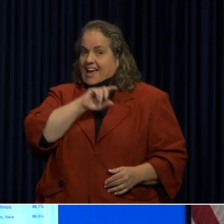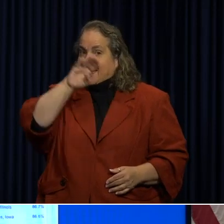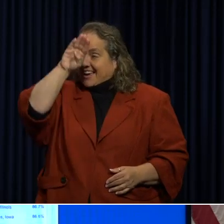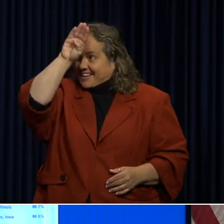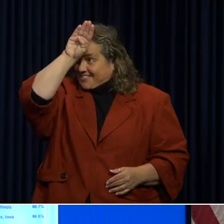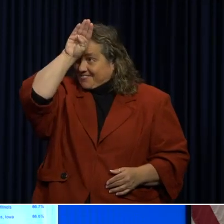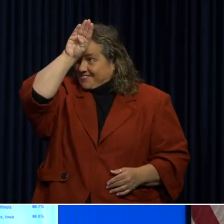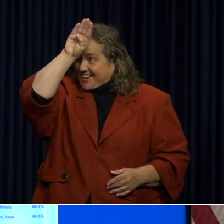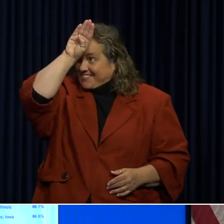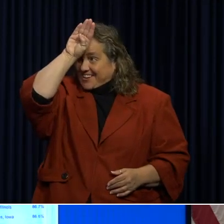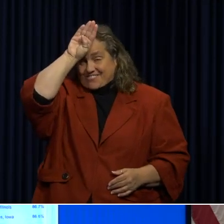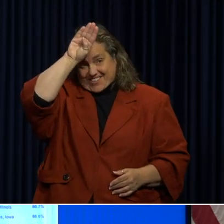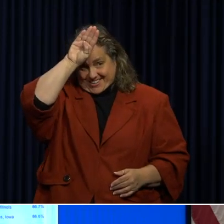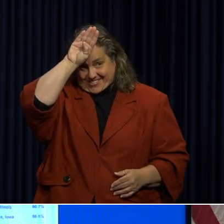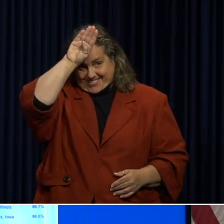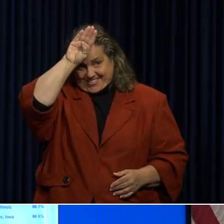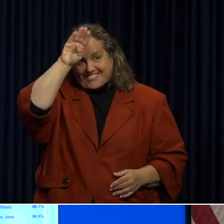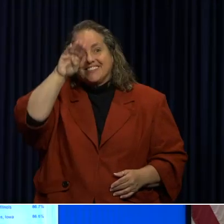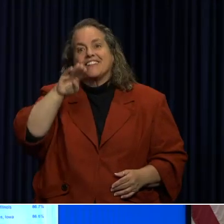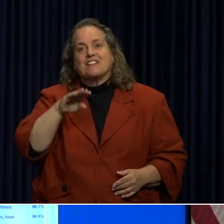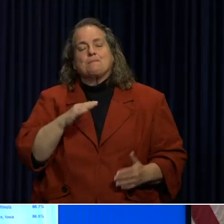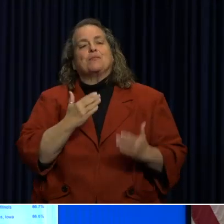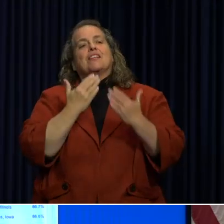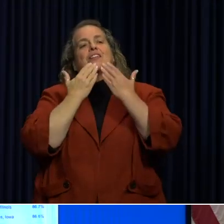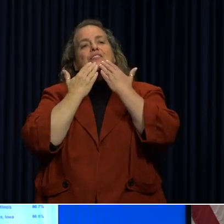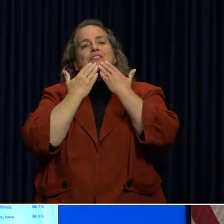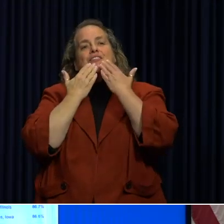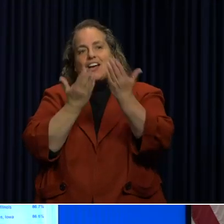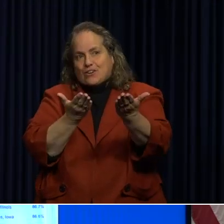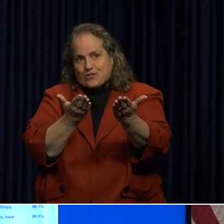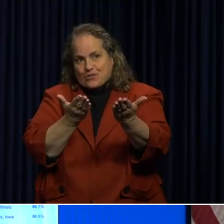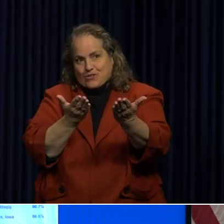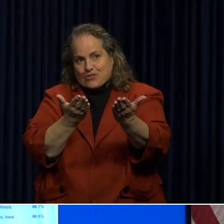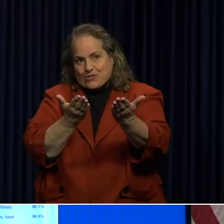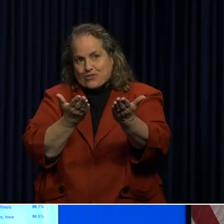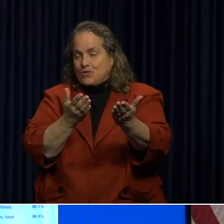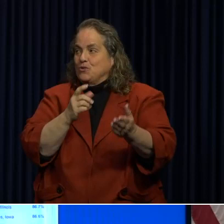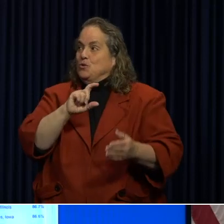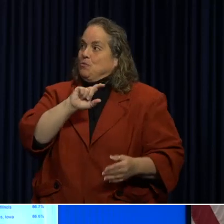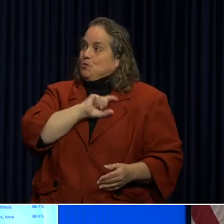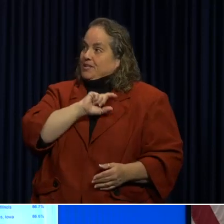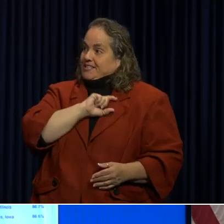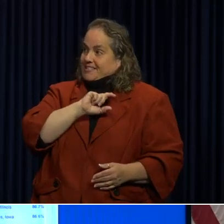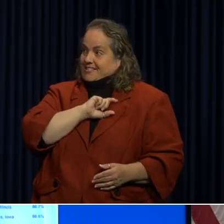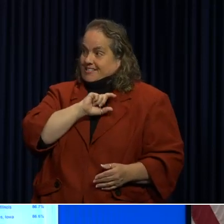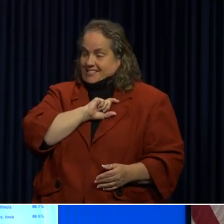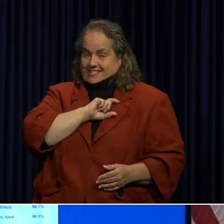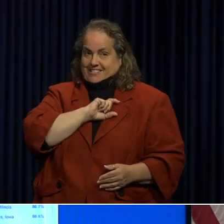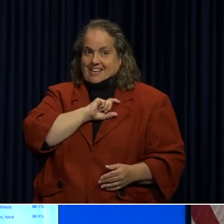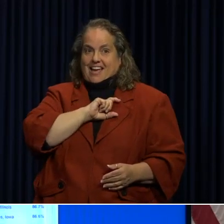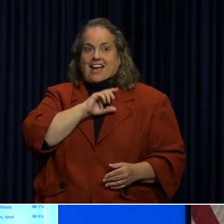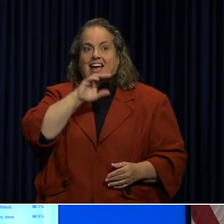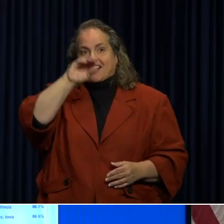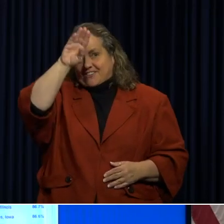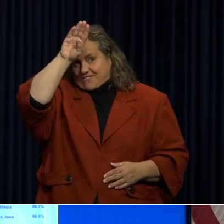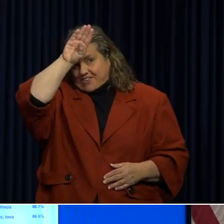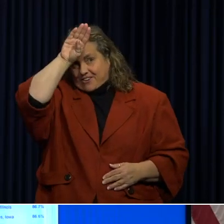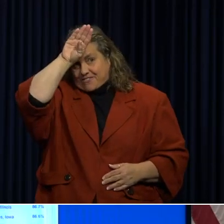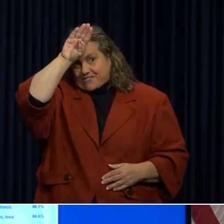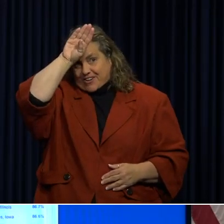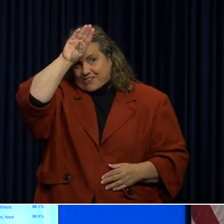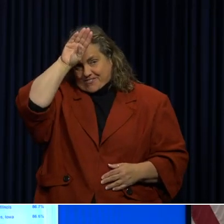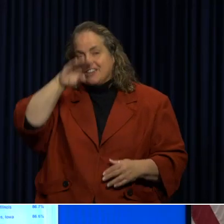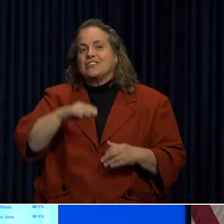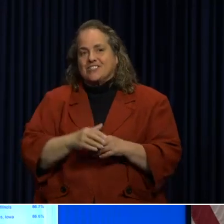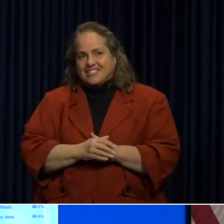police and firefighters. Let's do it again. Thank you, police